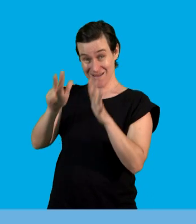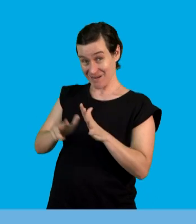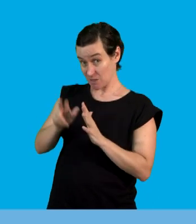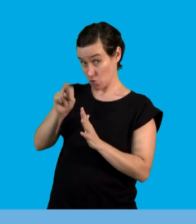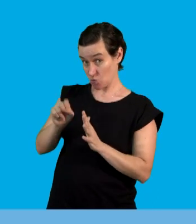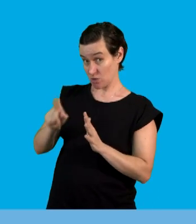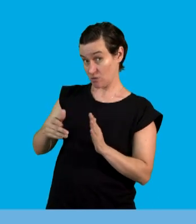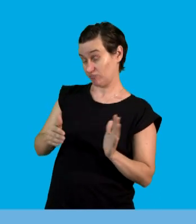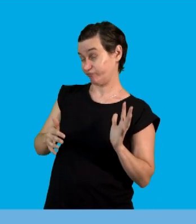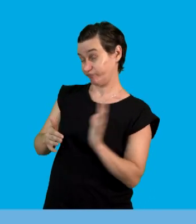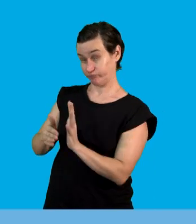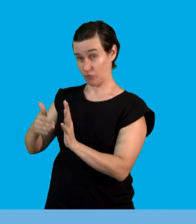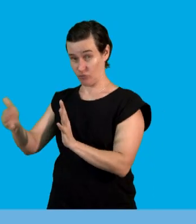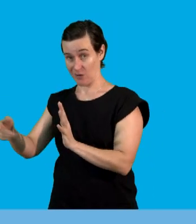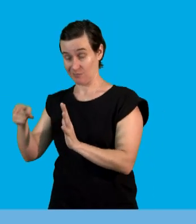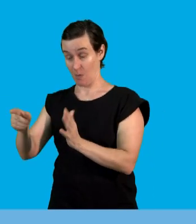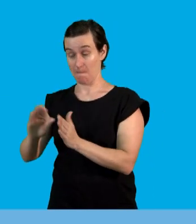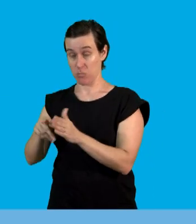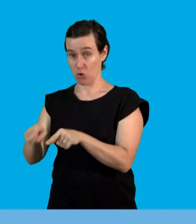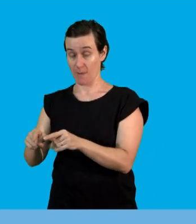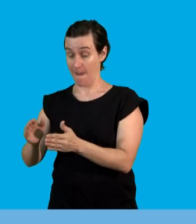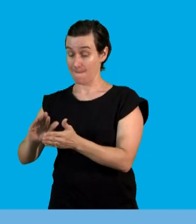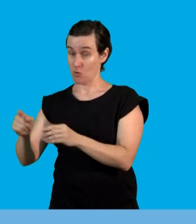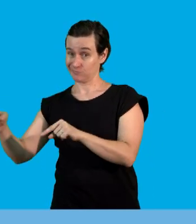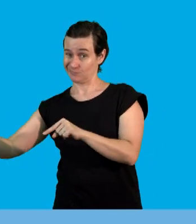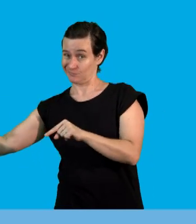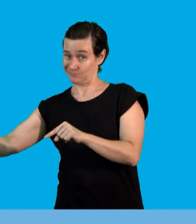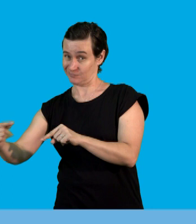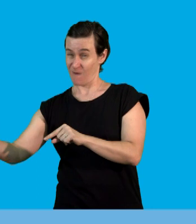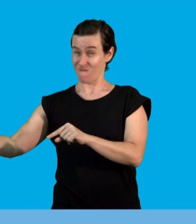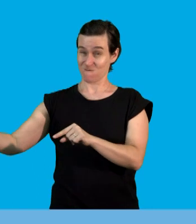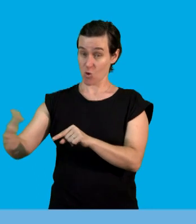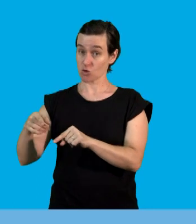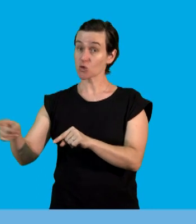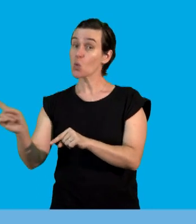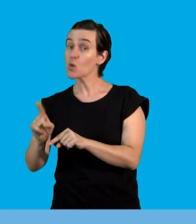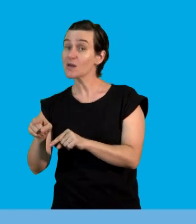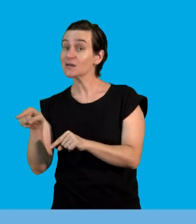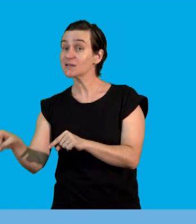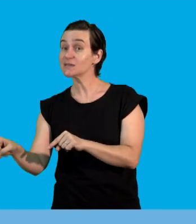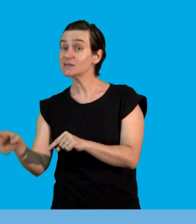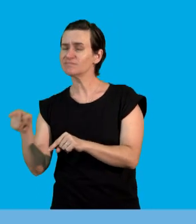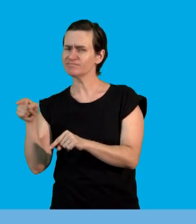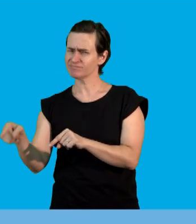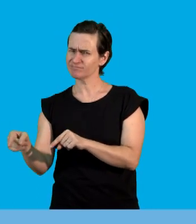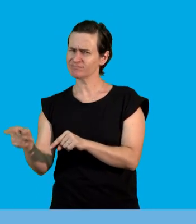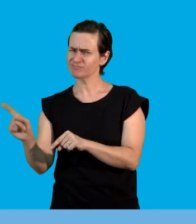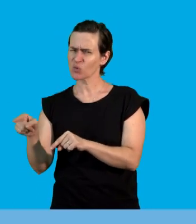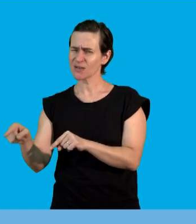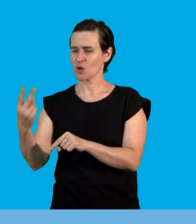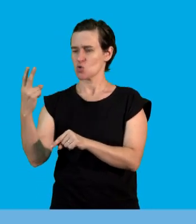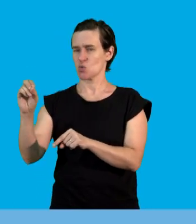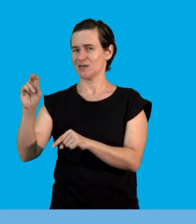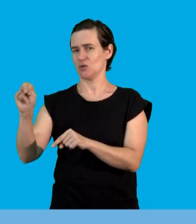right. And then there's also another force exerted onto the very same book. But then notice that these two